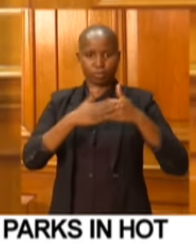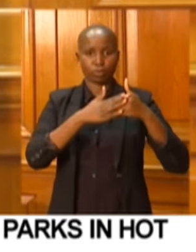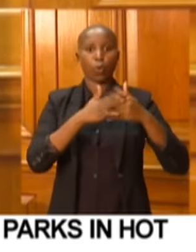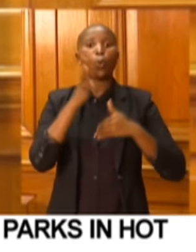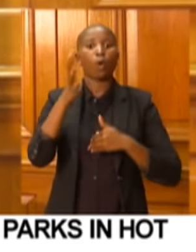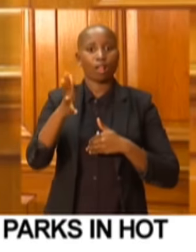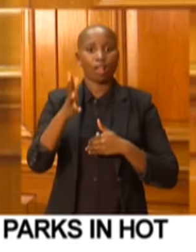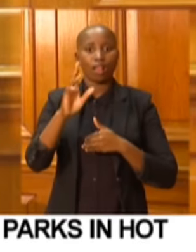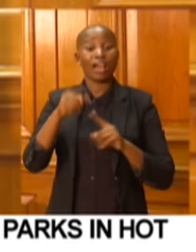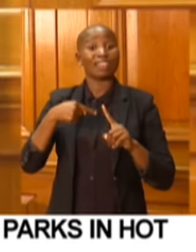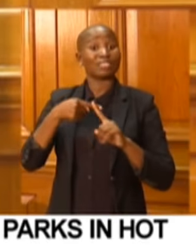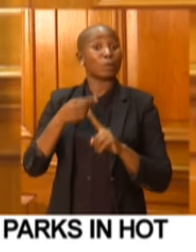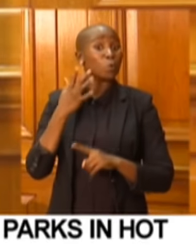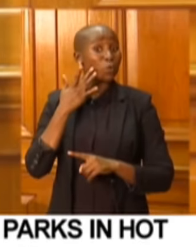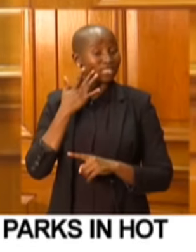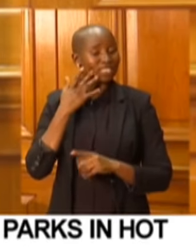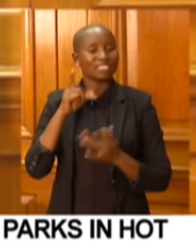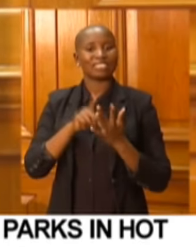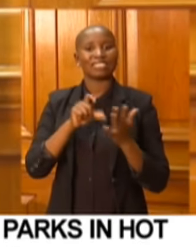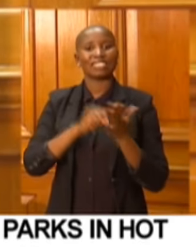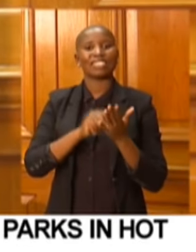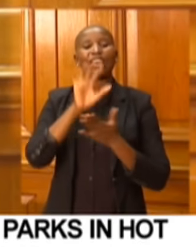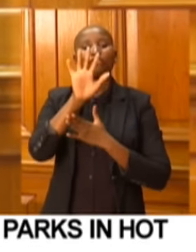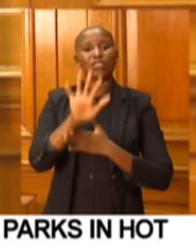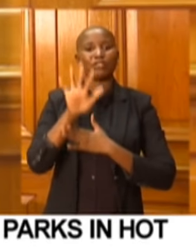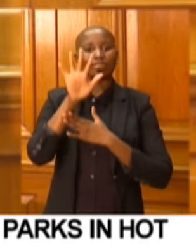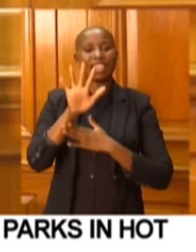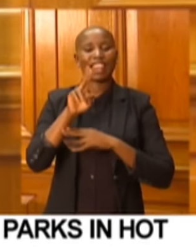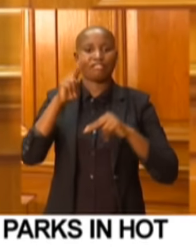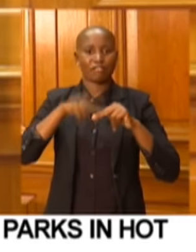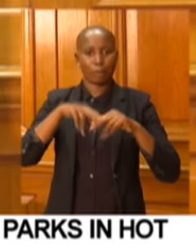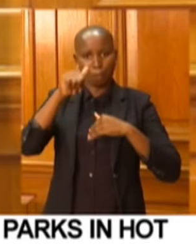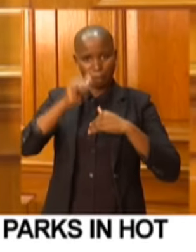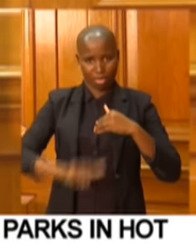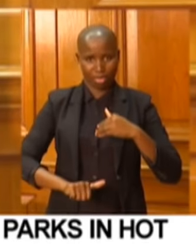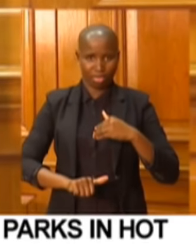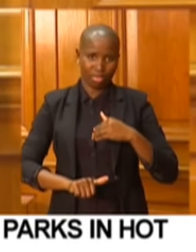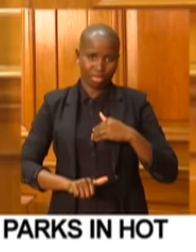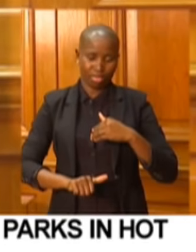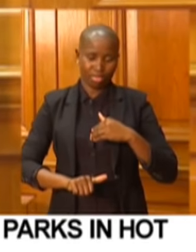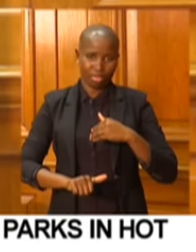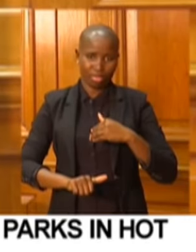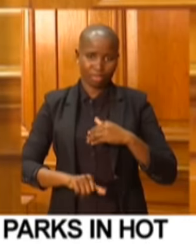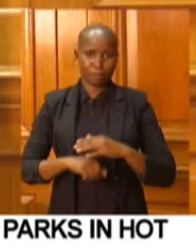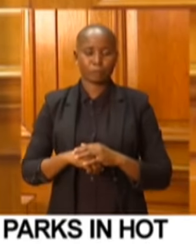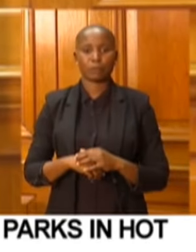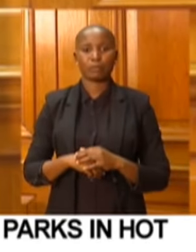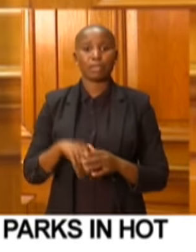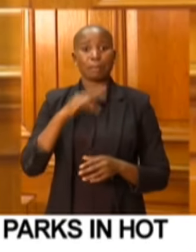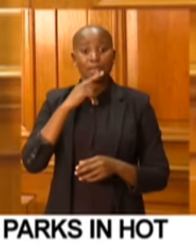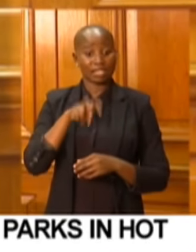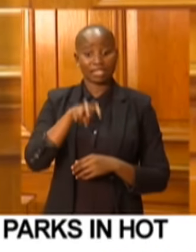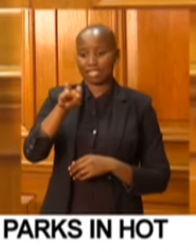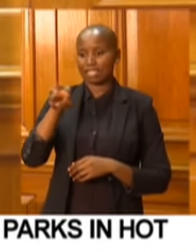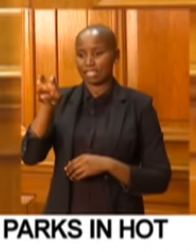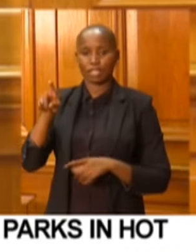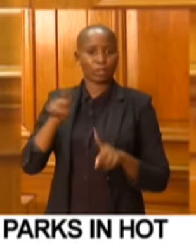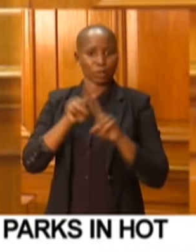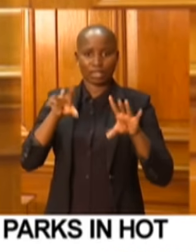the 15th of February for general entry and departure. These include the